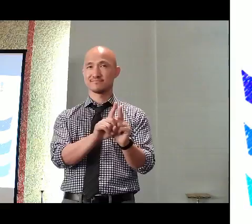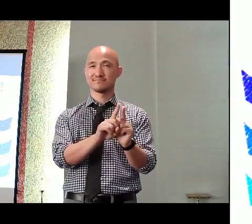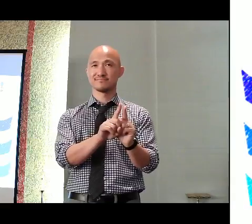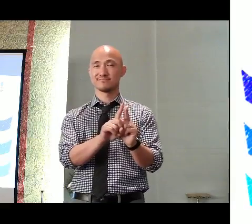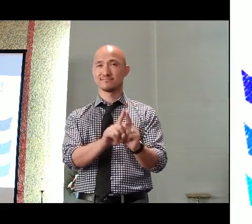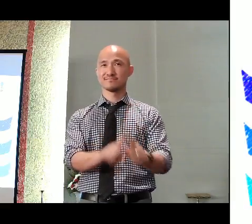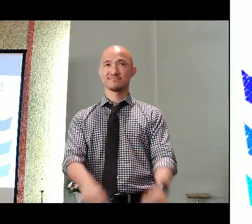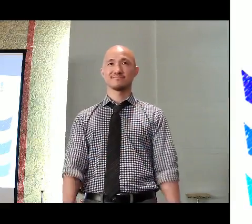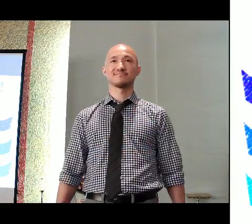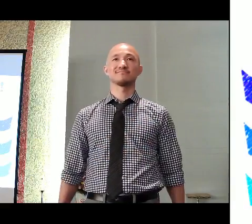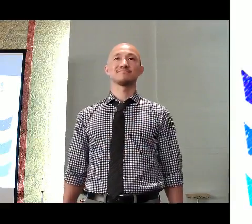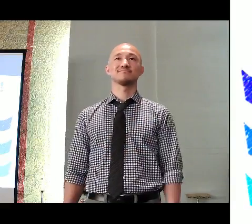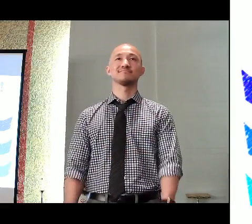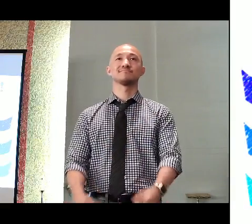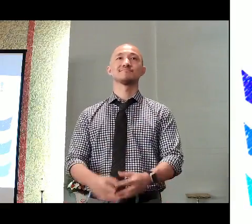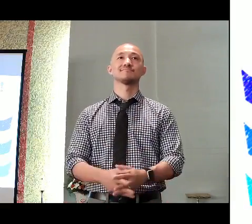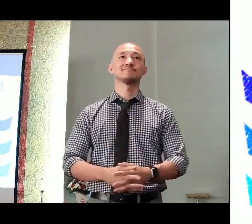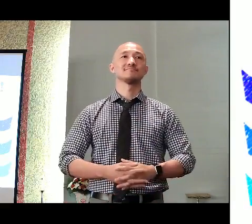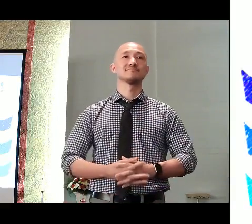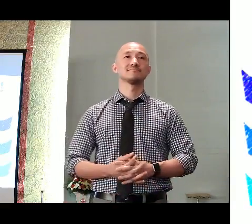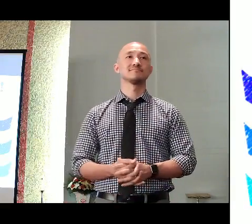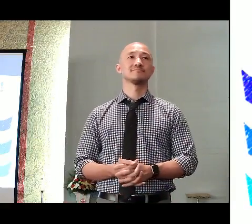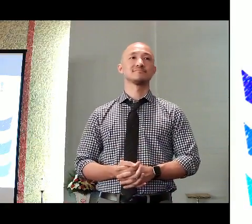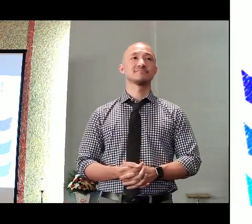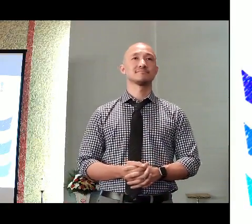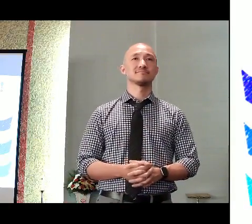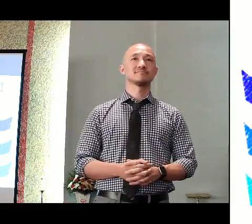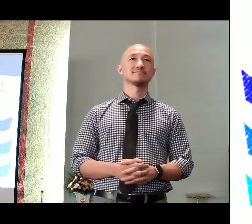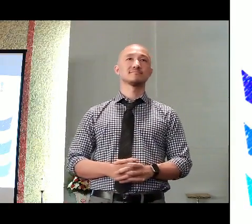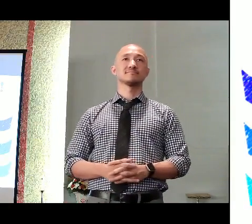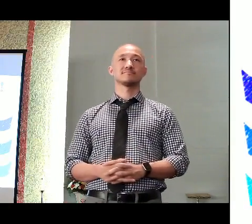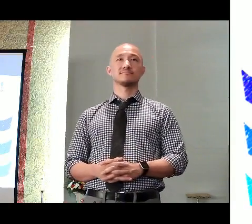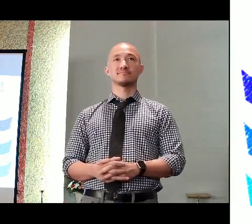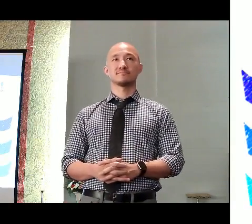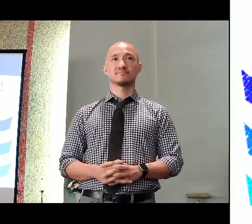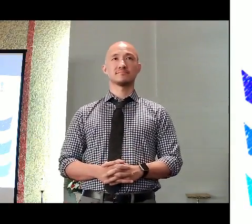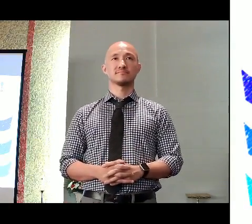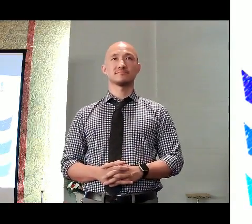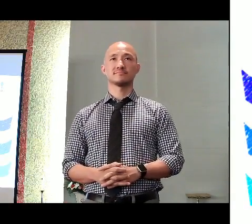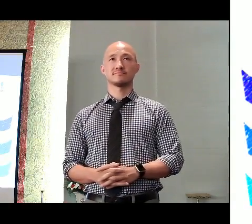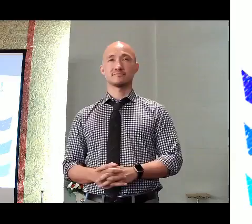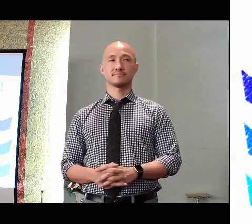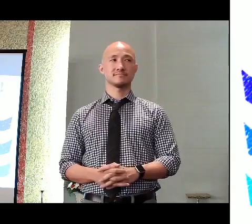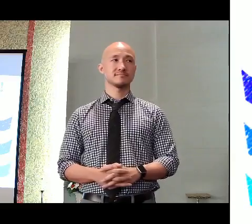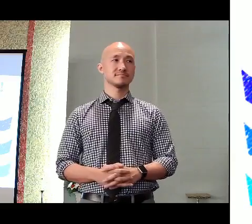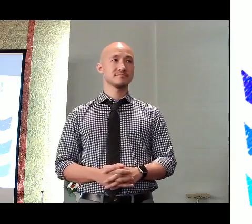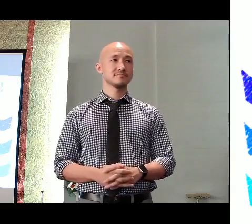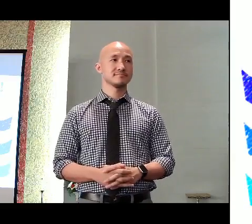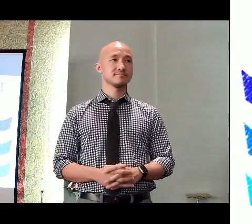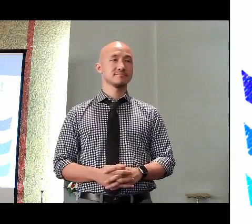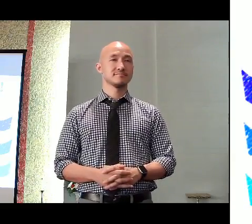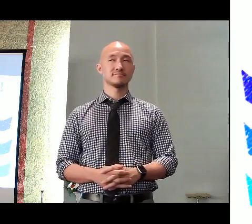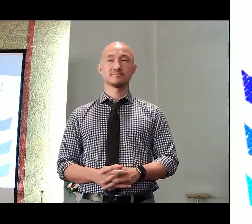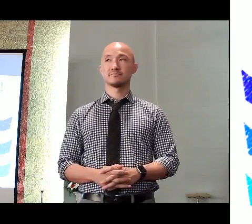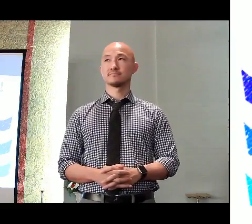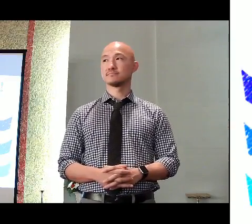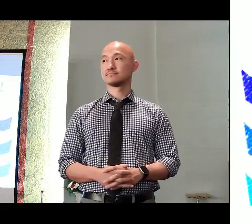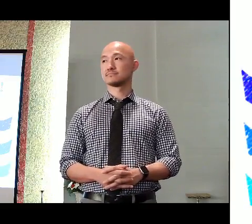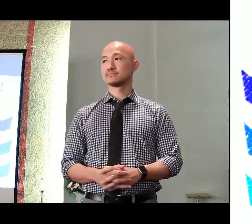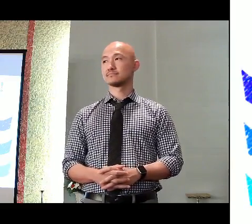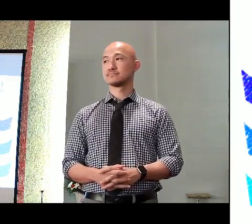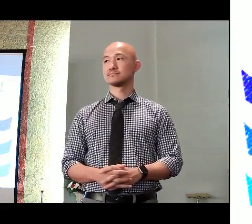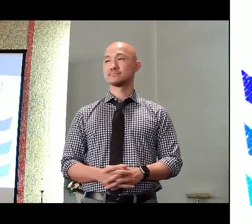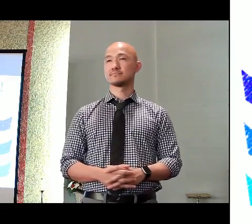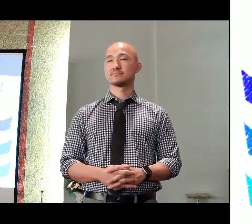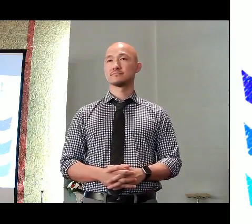example in your households. What God, your head, Jesus Christ, did for you so that you can get to know his